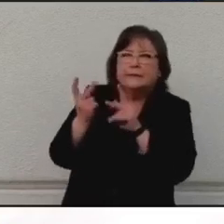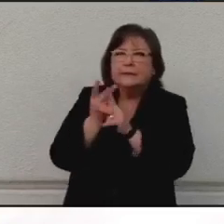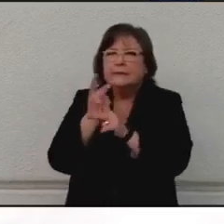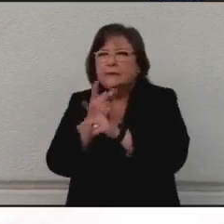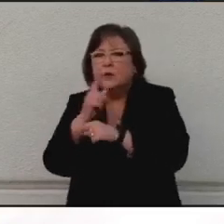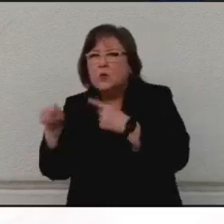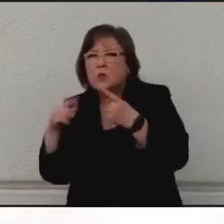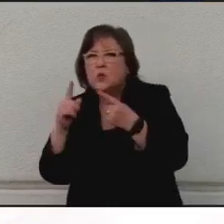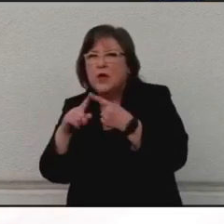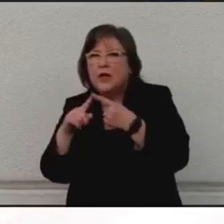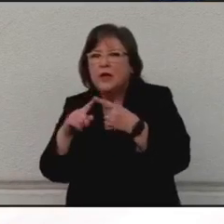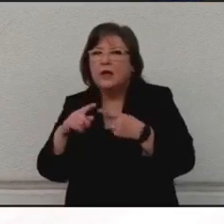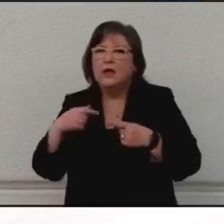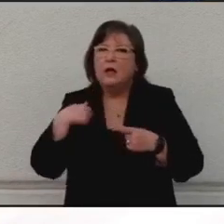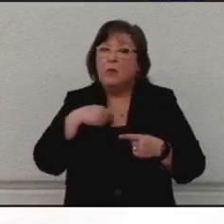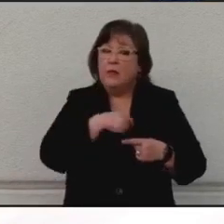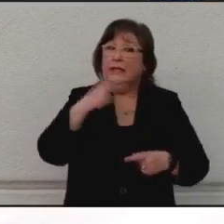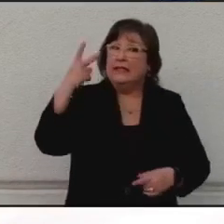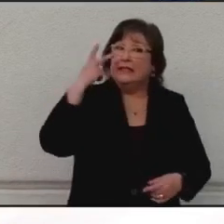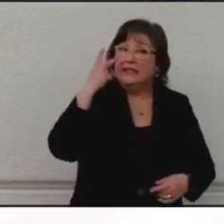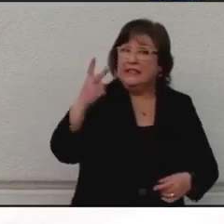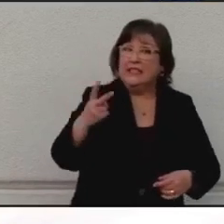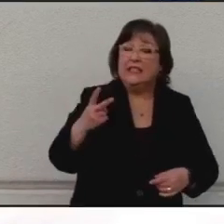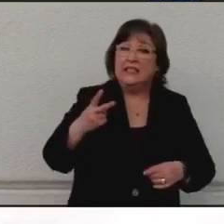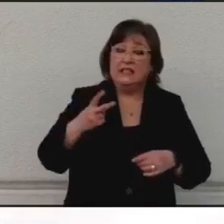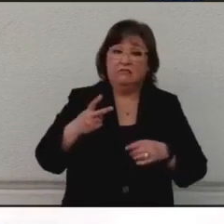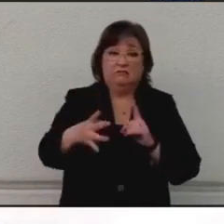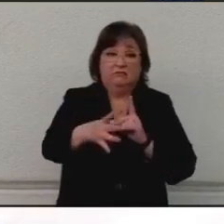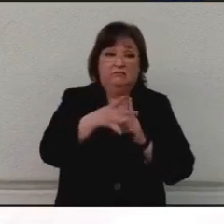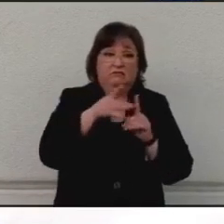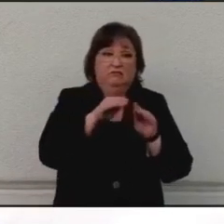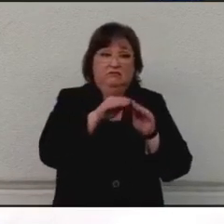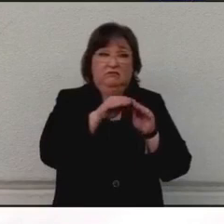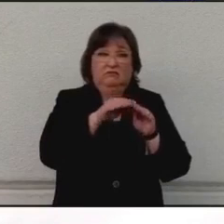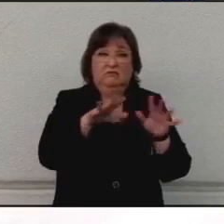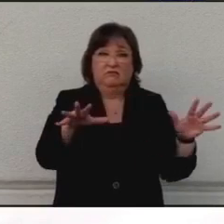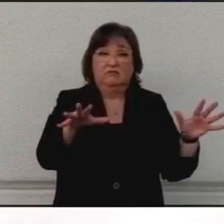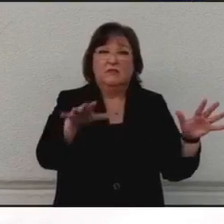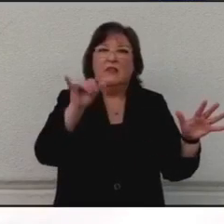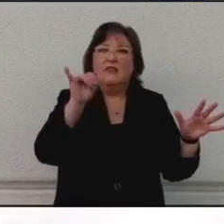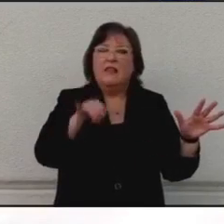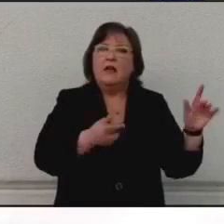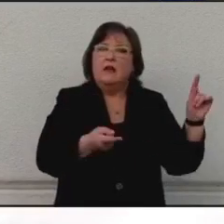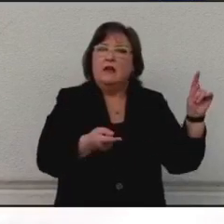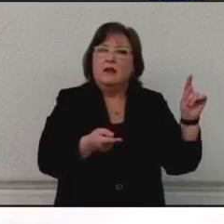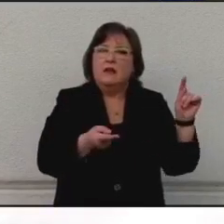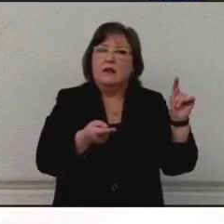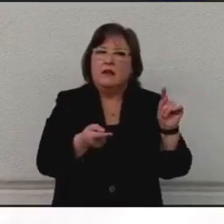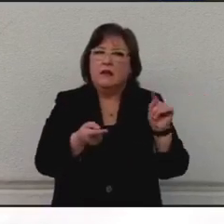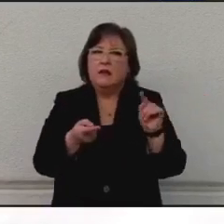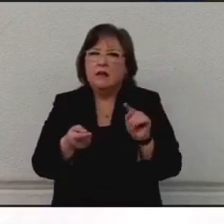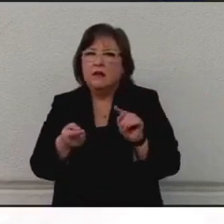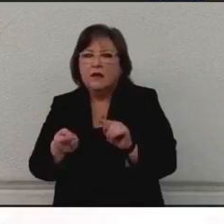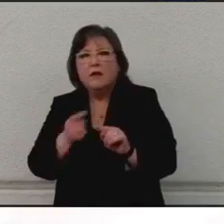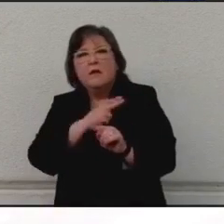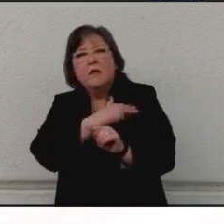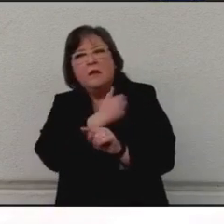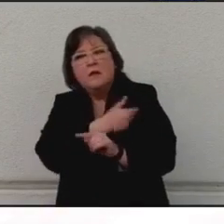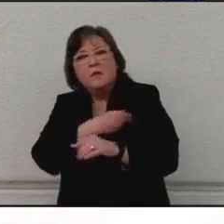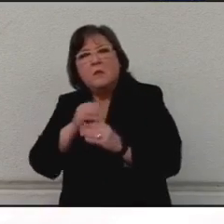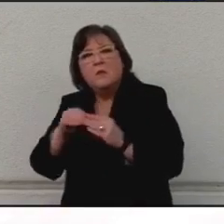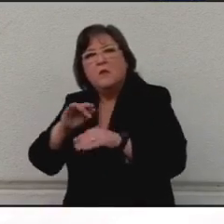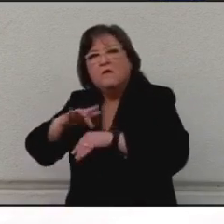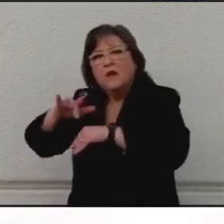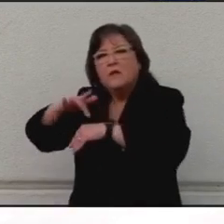week in January. But of course, there are many variables in the mix, including we